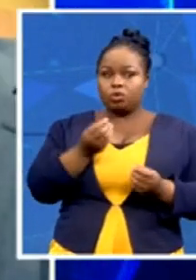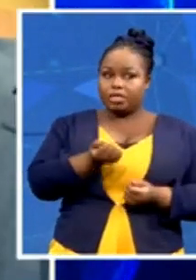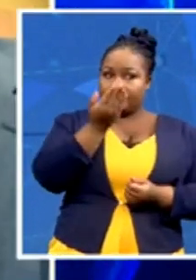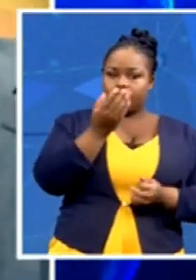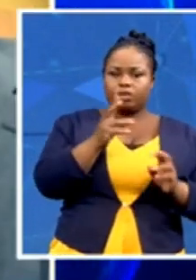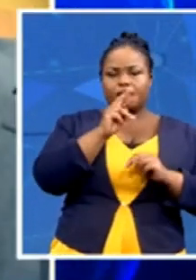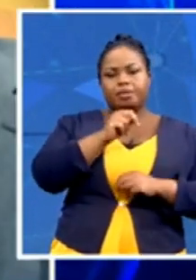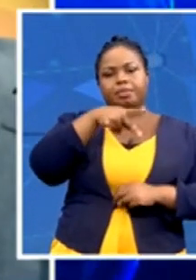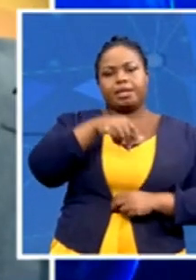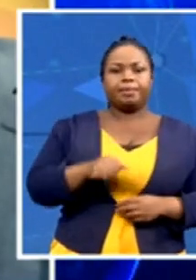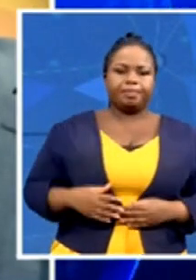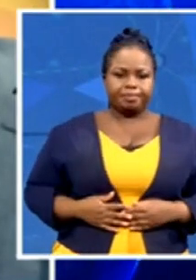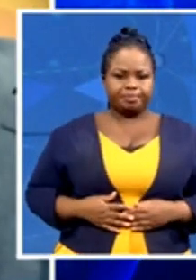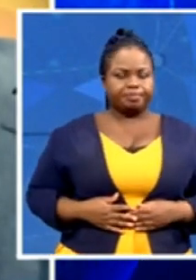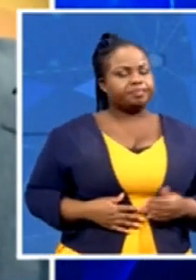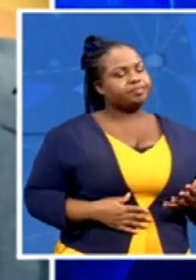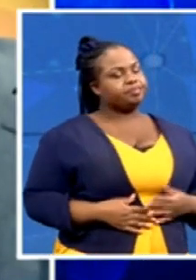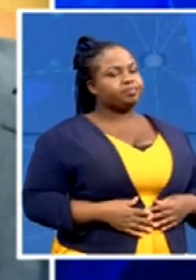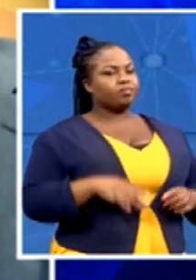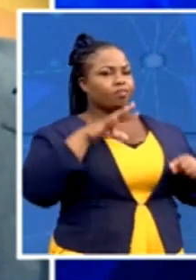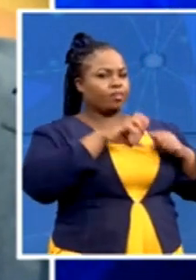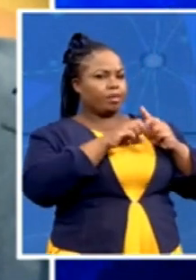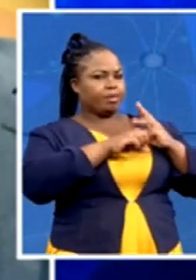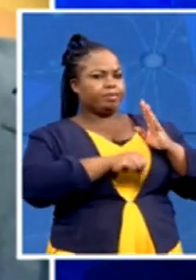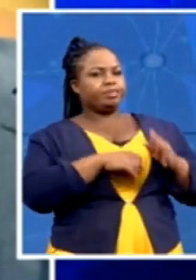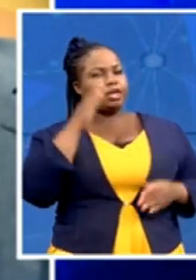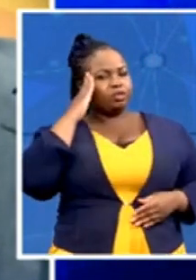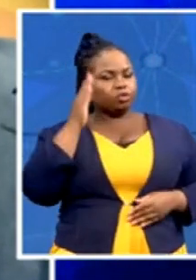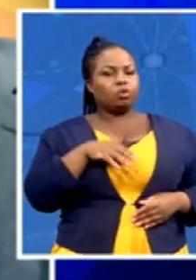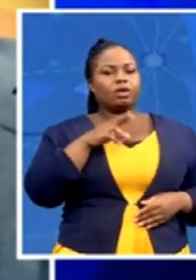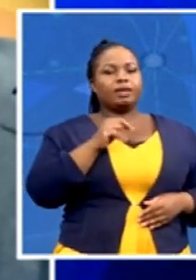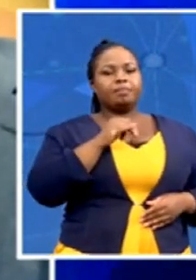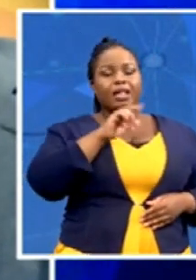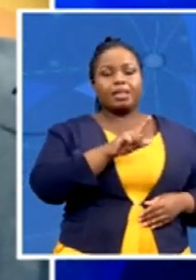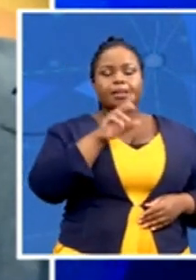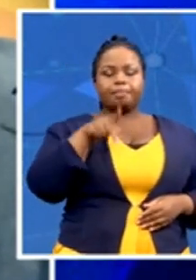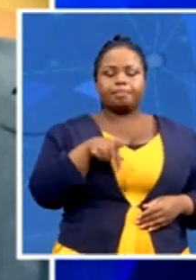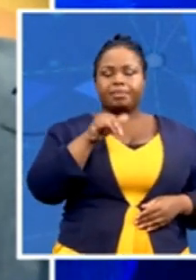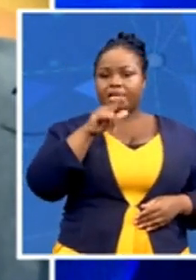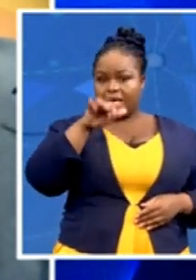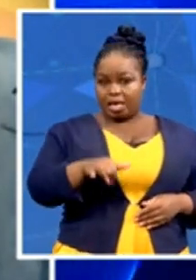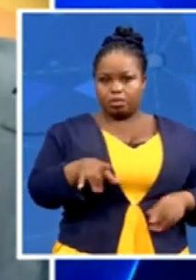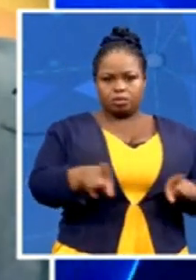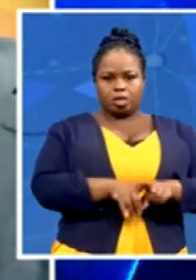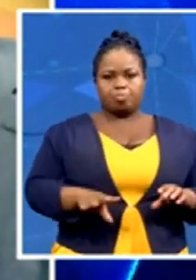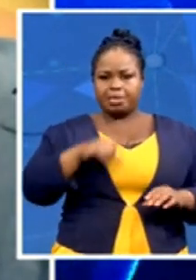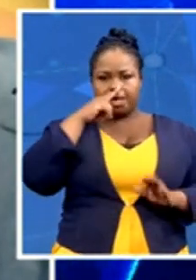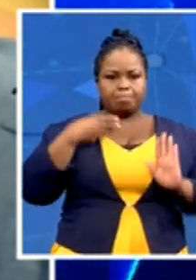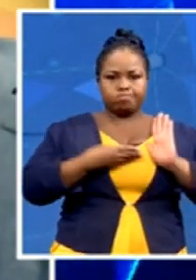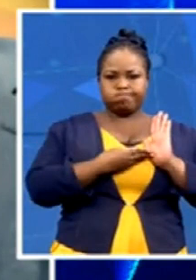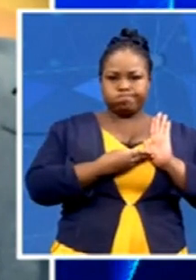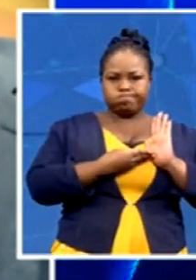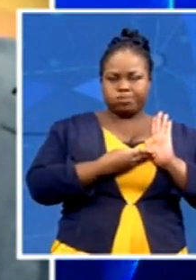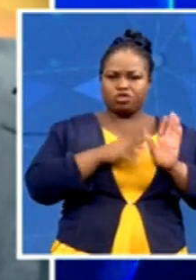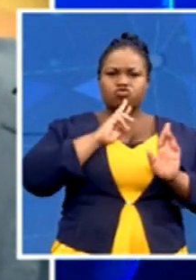key findings. I know that Dr. Pillay has been adversely implicated in this particular report. So what are some of the key findings that we